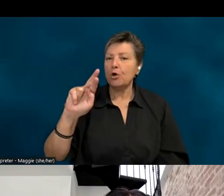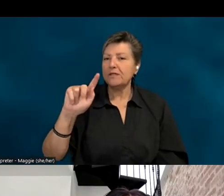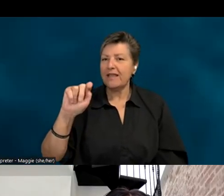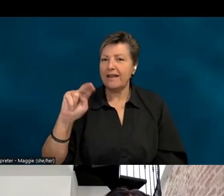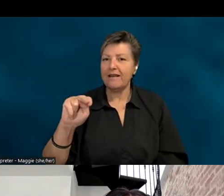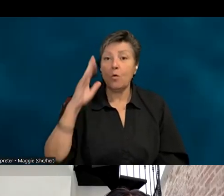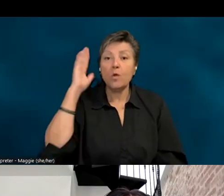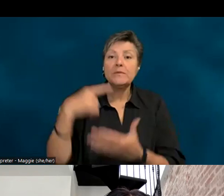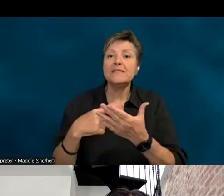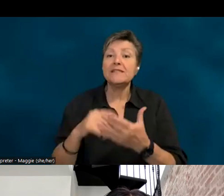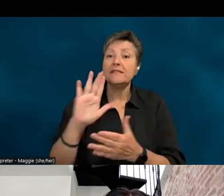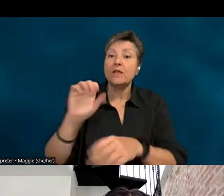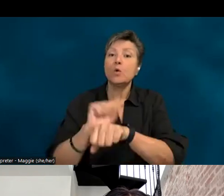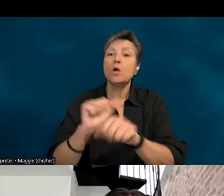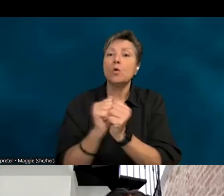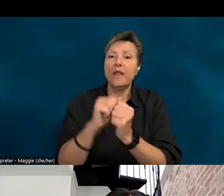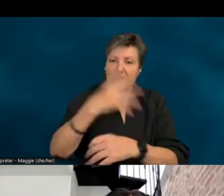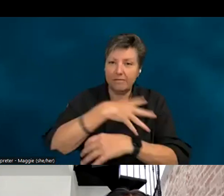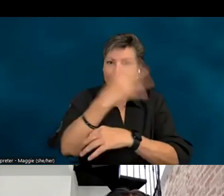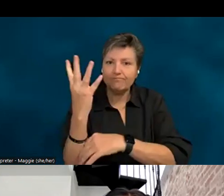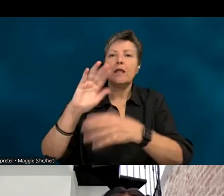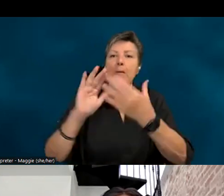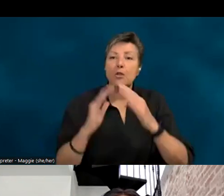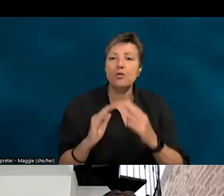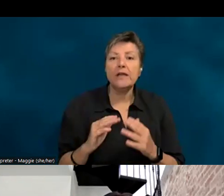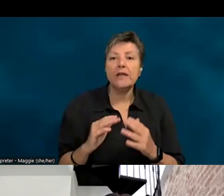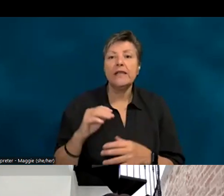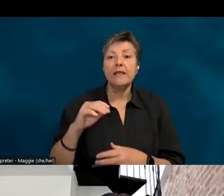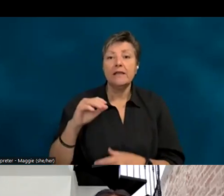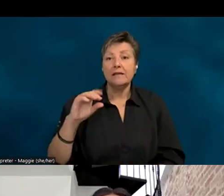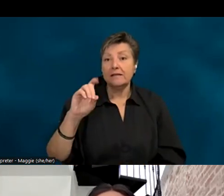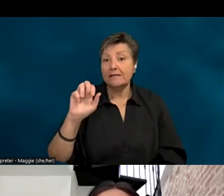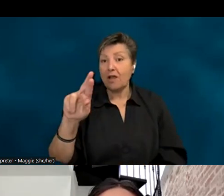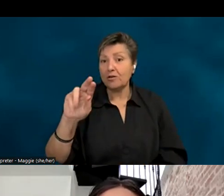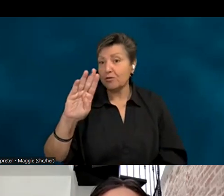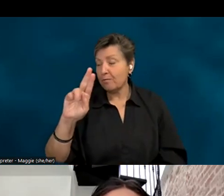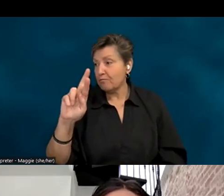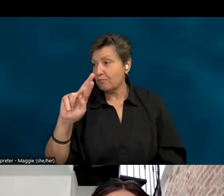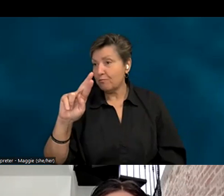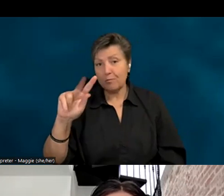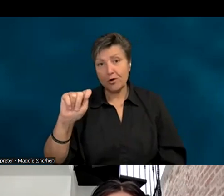the LGBTQIA plus community. So Dr. Burton, I'm going to pass it on over to you.